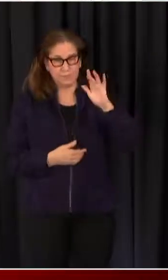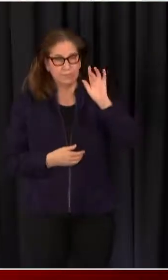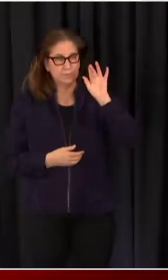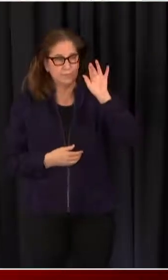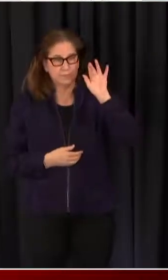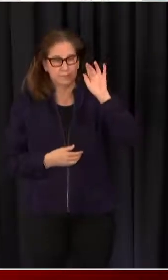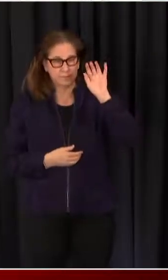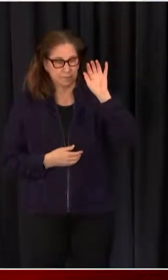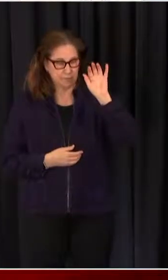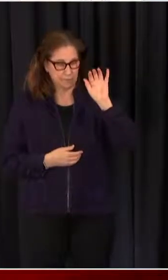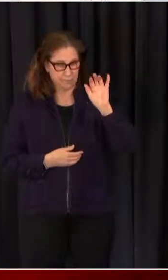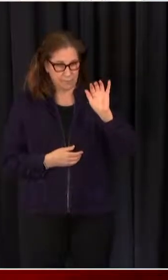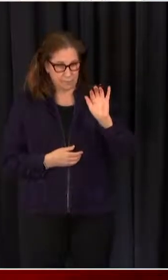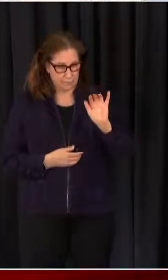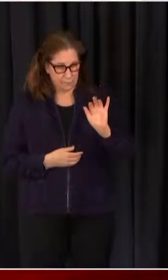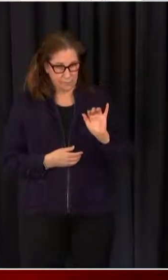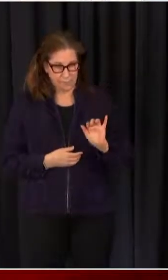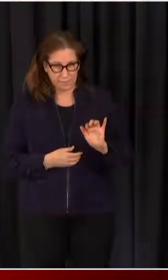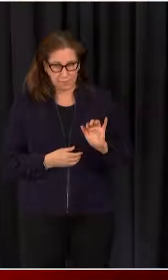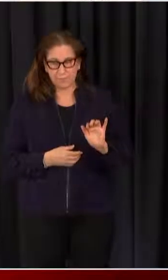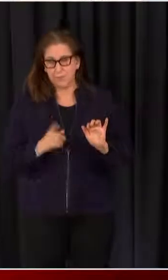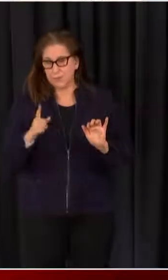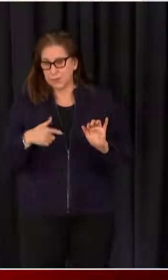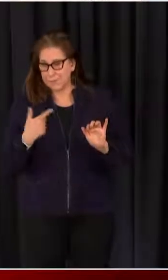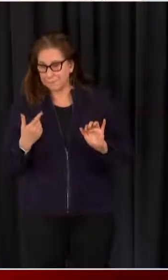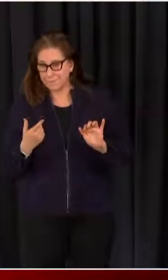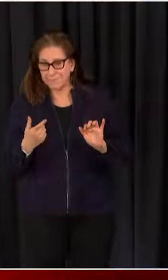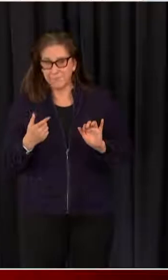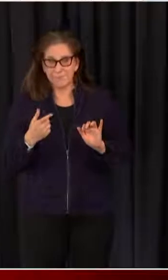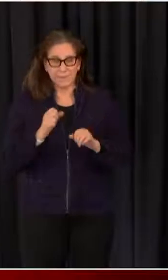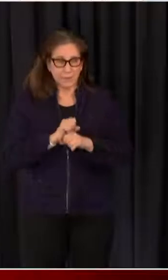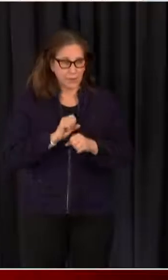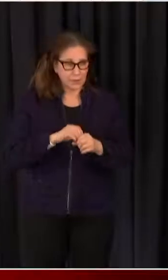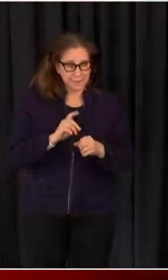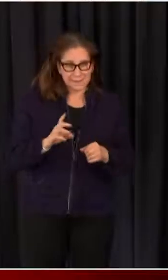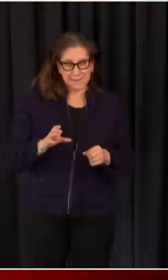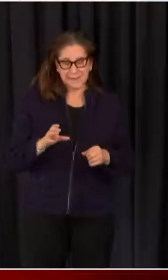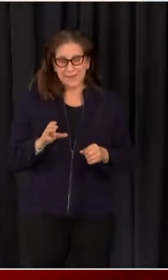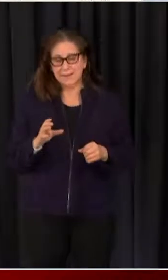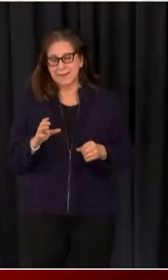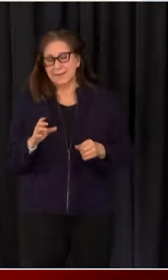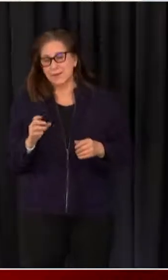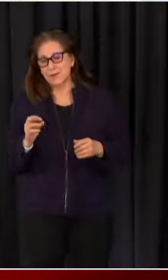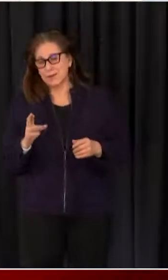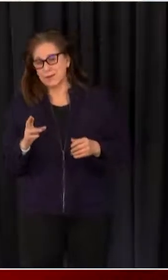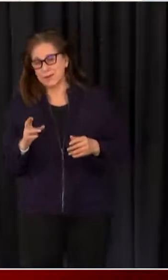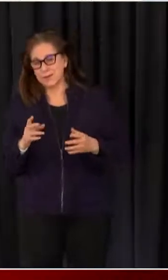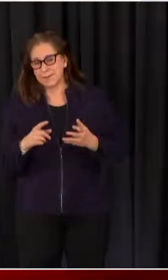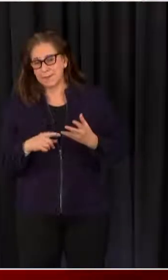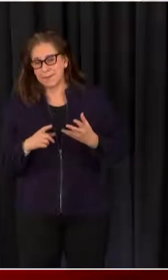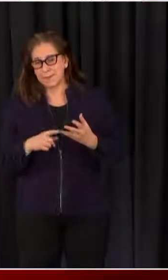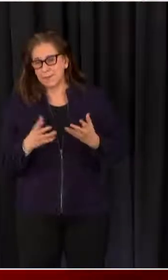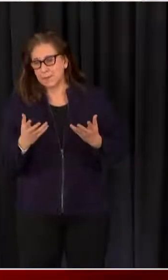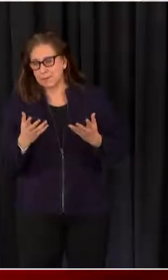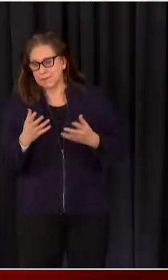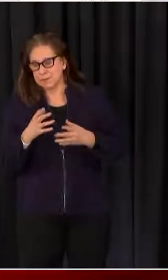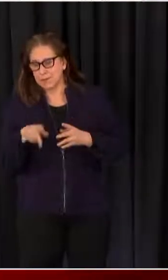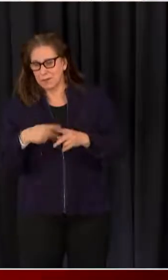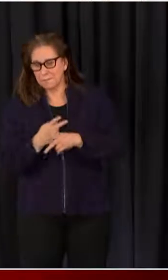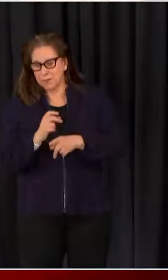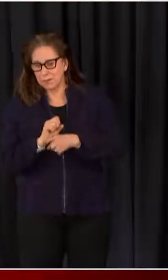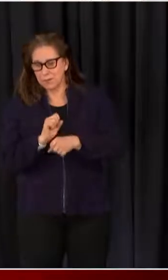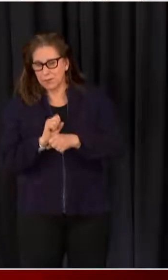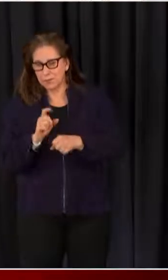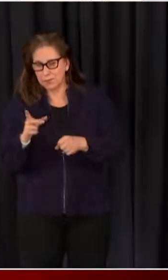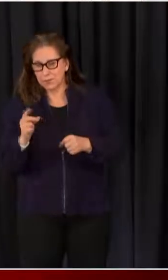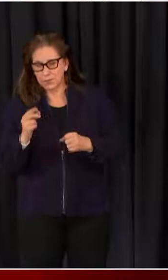today, including, are you a district resident? Do you work in the district? And then what work setting you work in. You actually